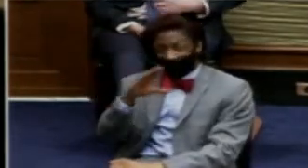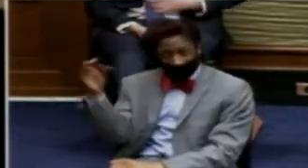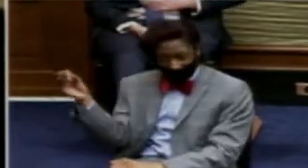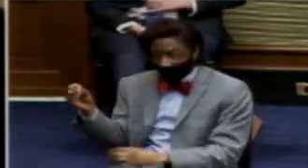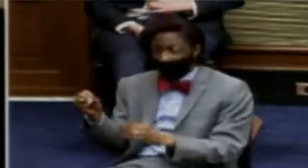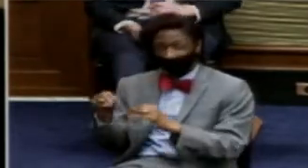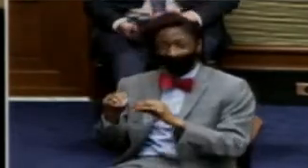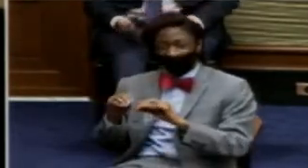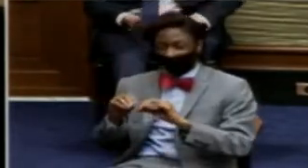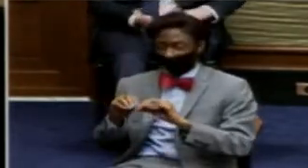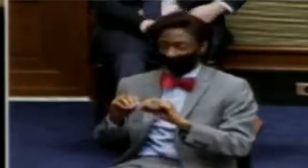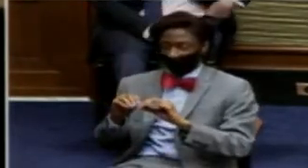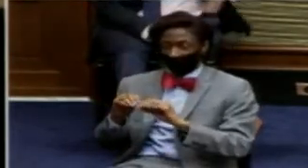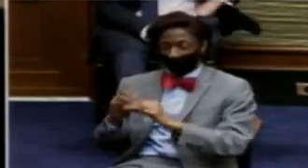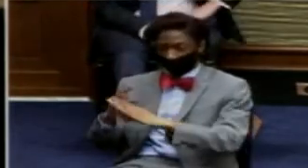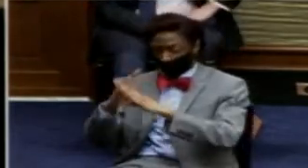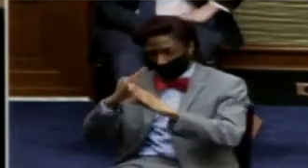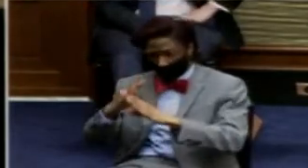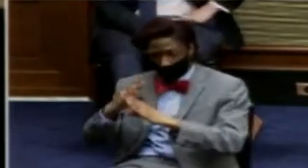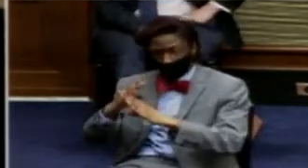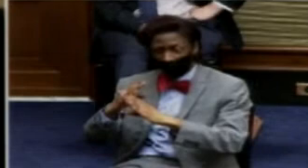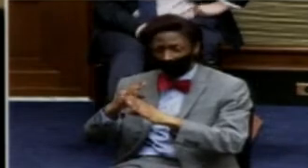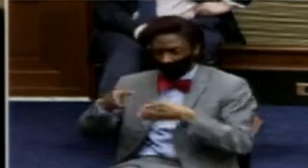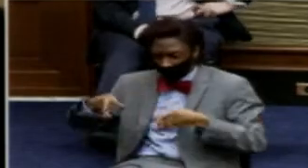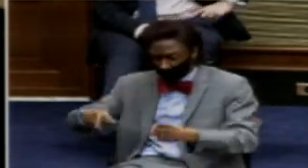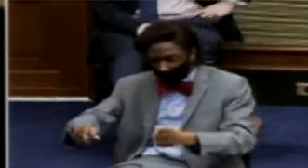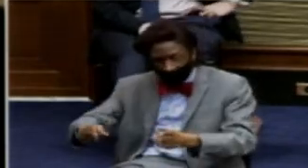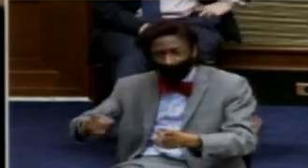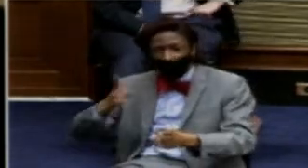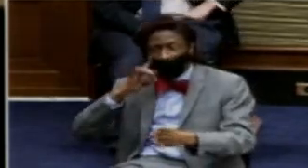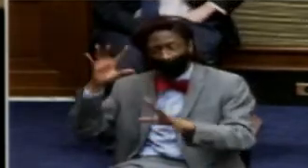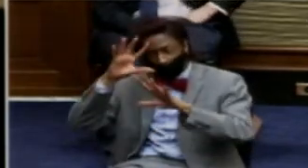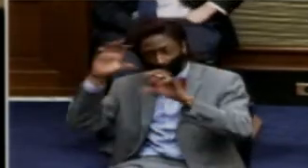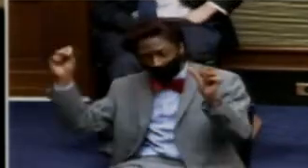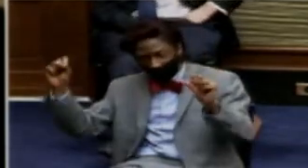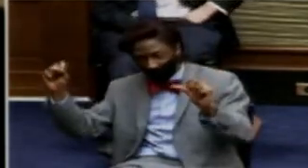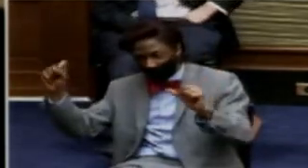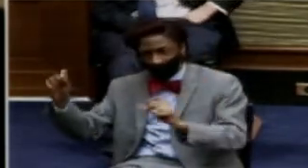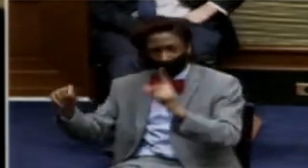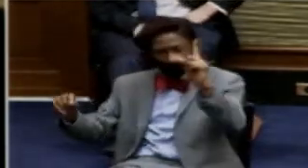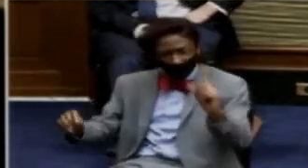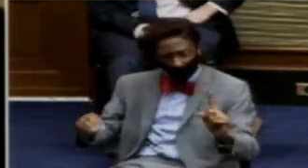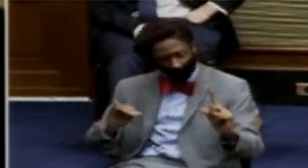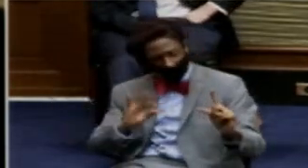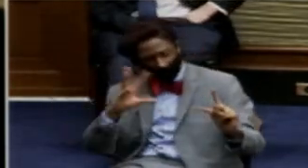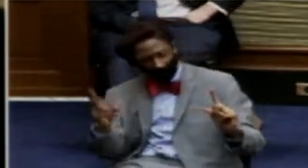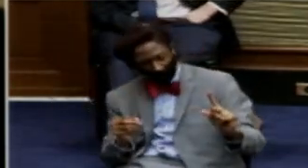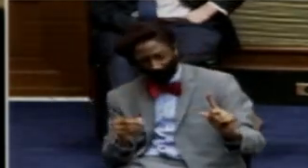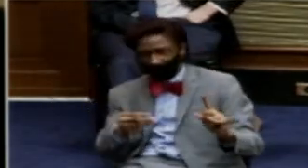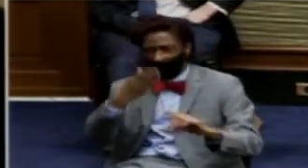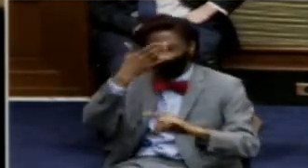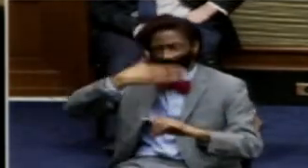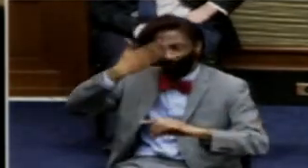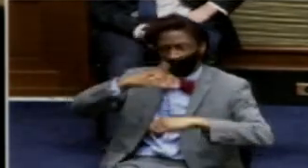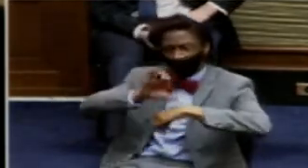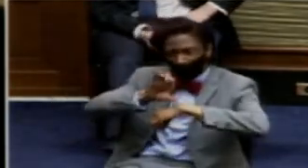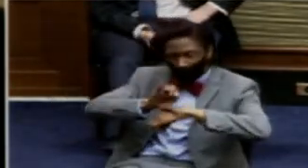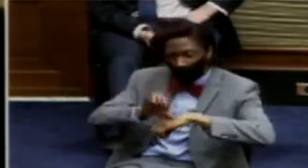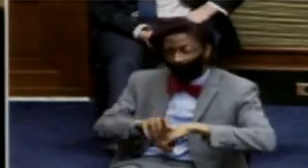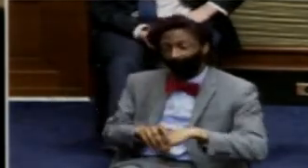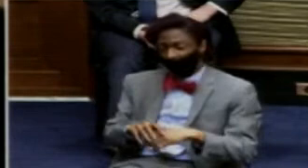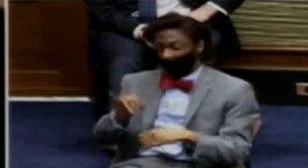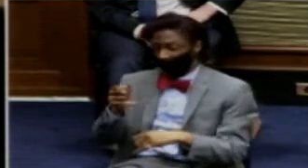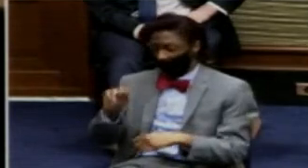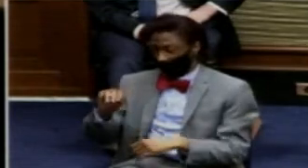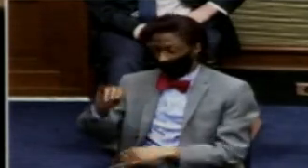for a presidential photo op in front of St. John's Church. And on January 6th, the same